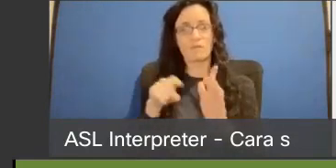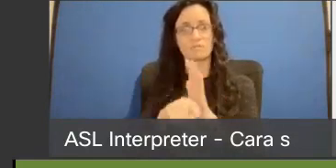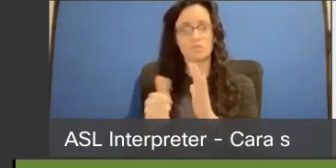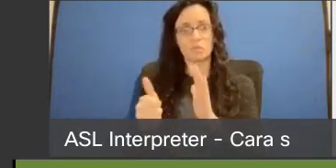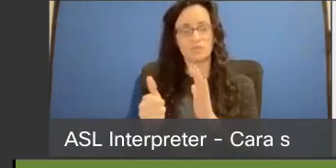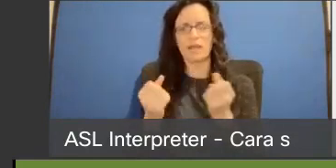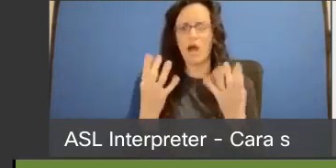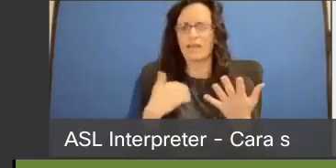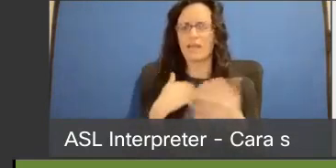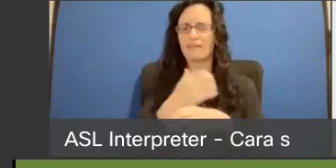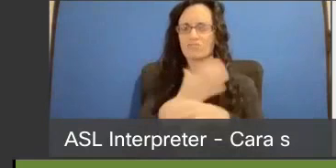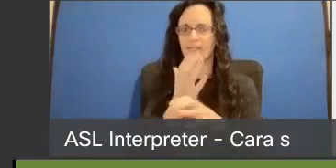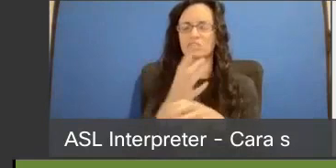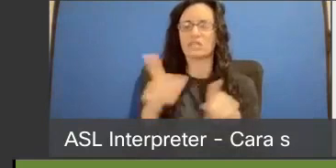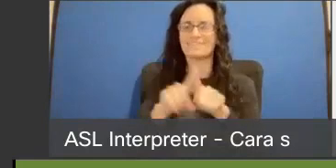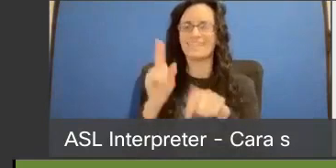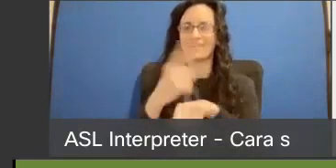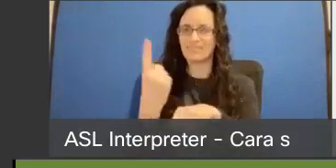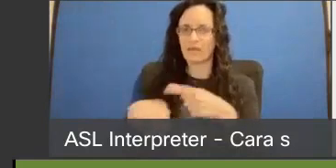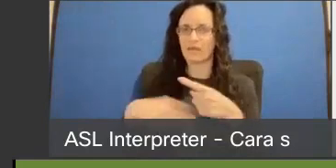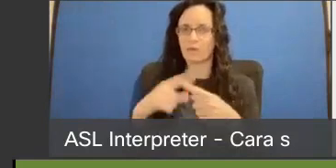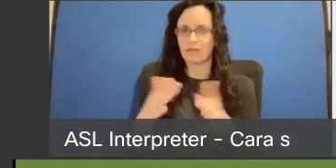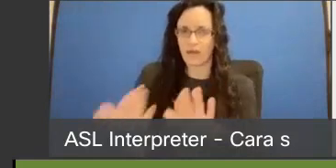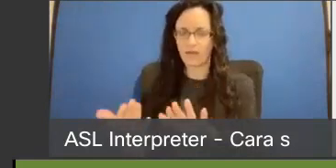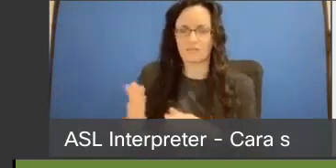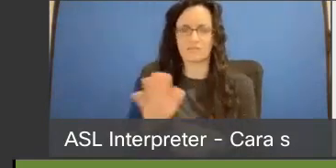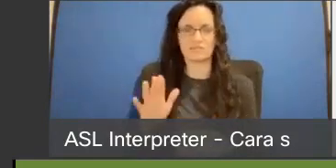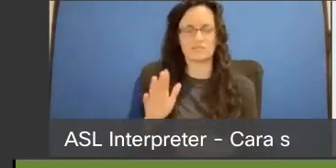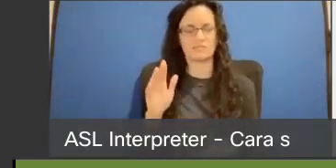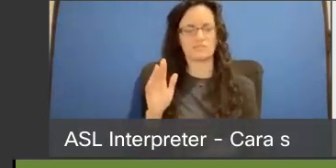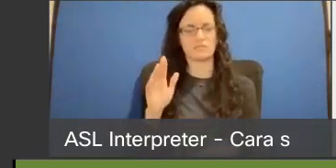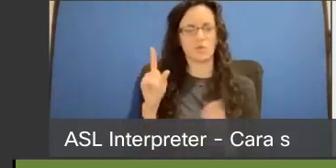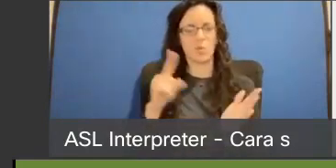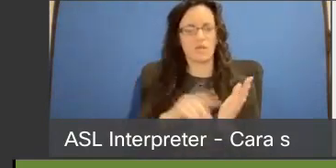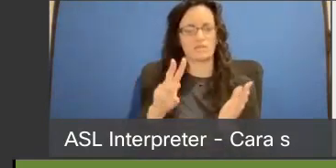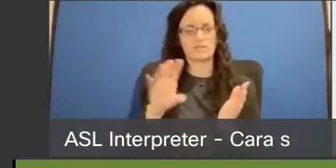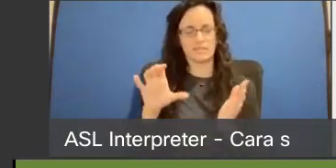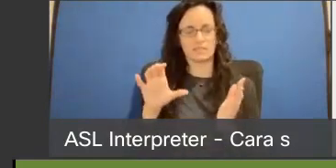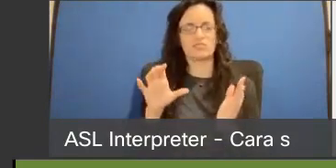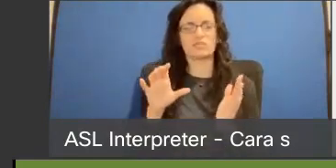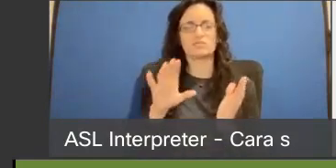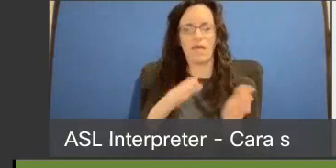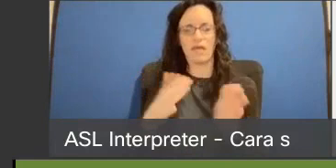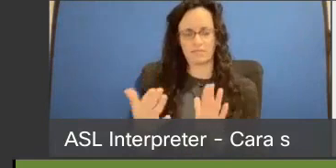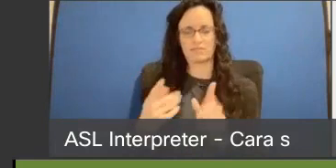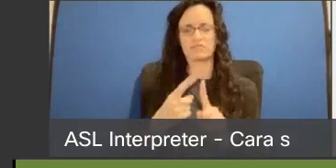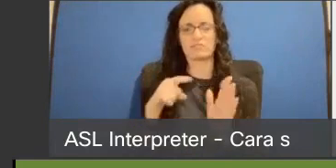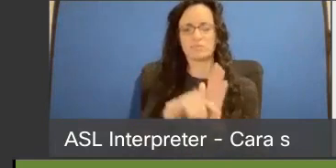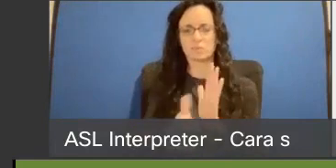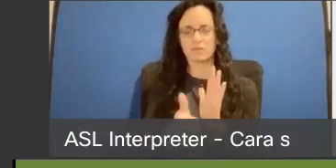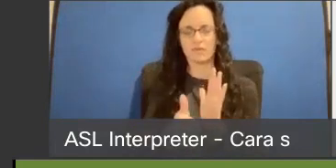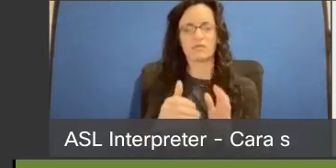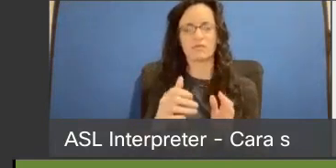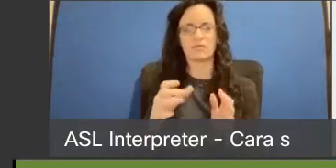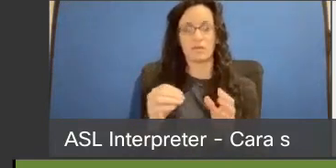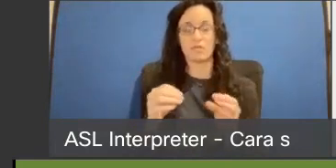of the death? This particular study, I think, looked at about 1,600 suicide deaths. And as you might even guess, the